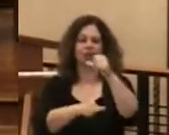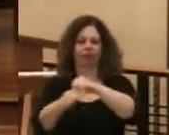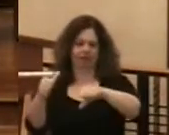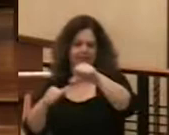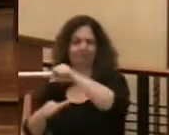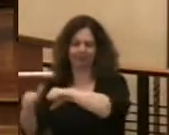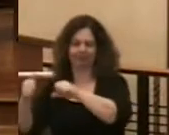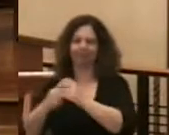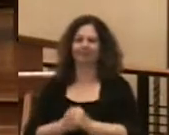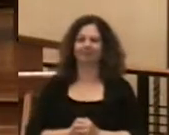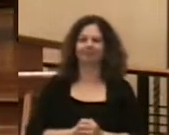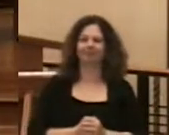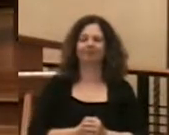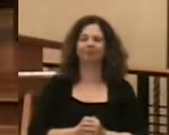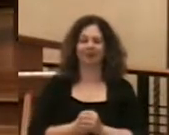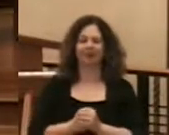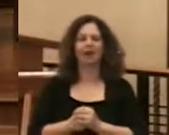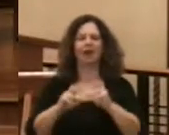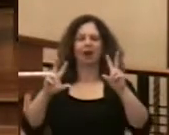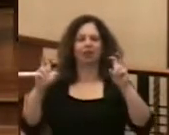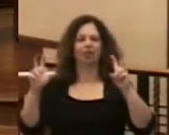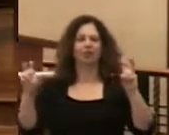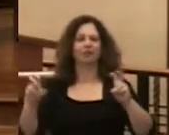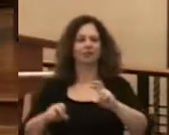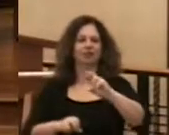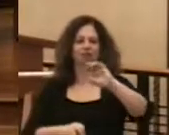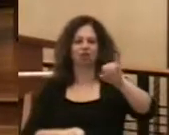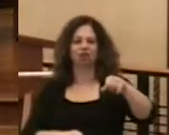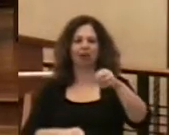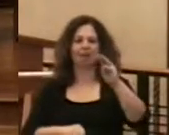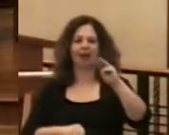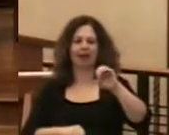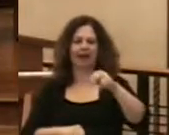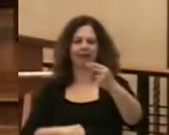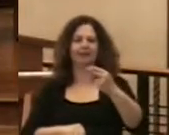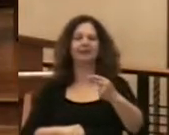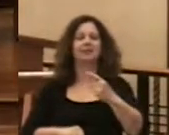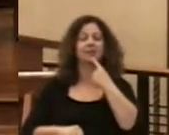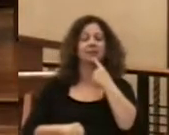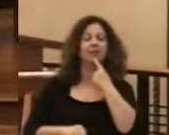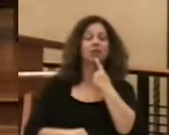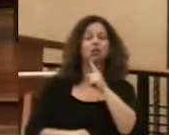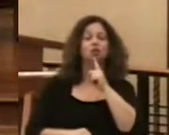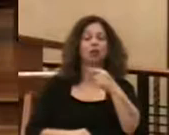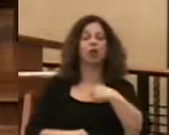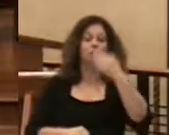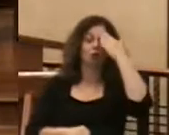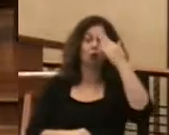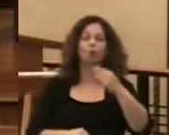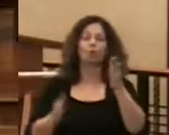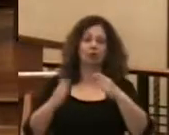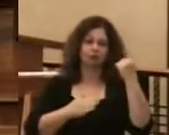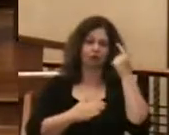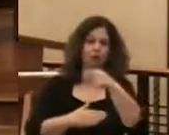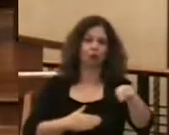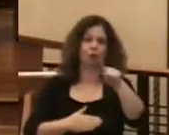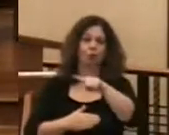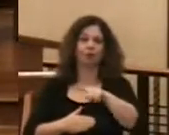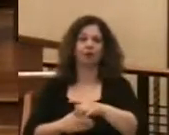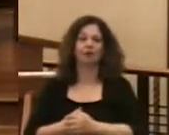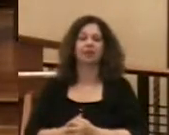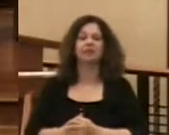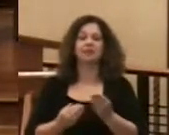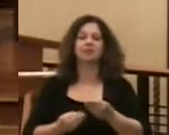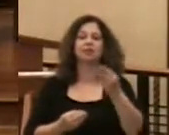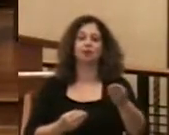theme verse, Jeremiah 29, verse 11, states, "For surely I know that plans I have for you, says the Lord, to give